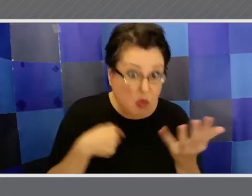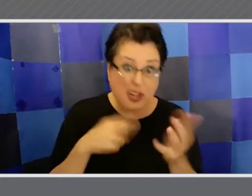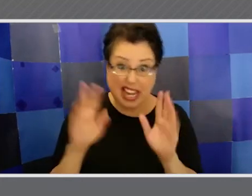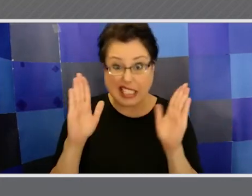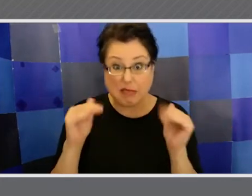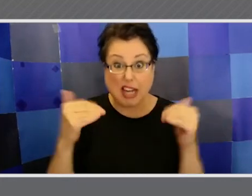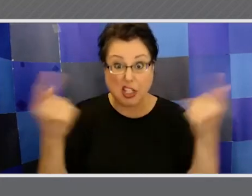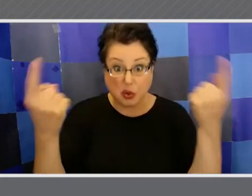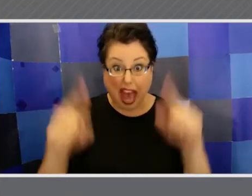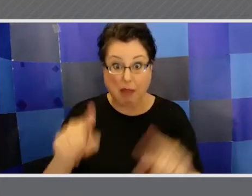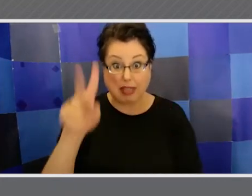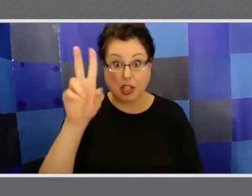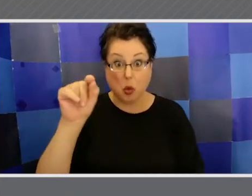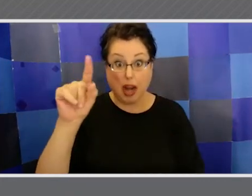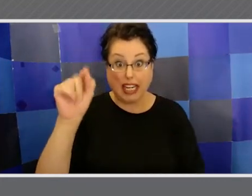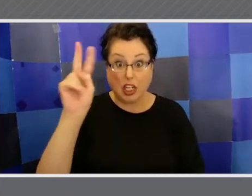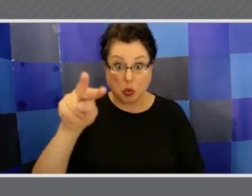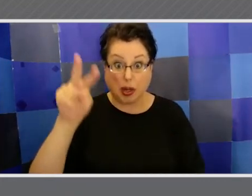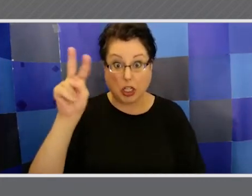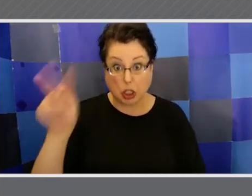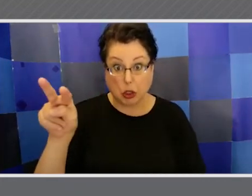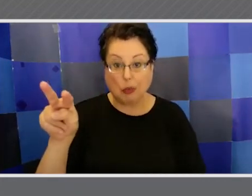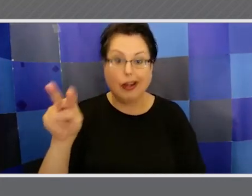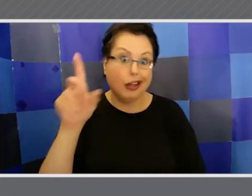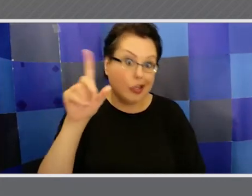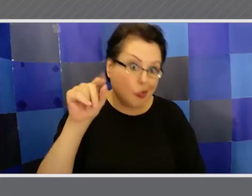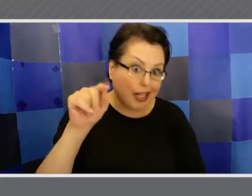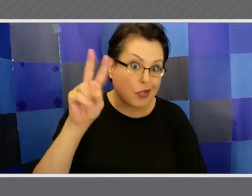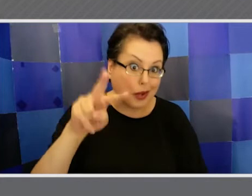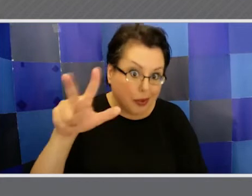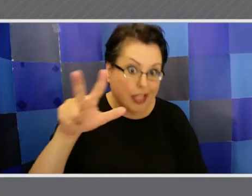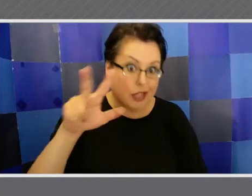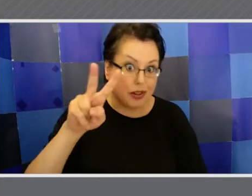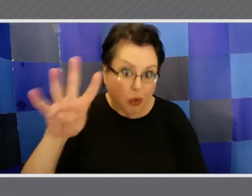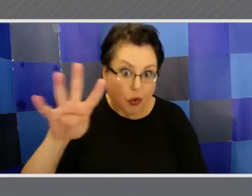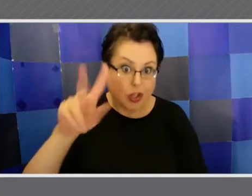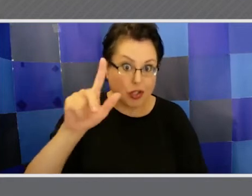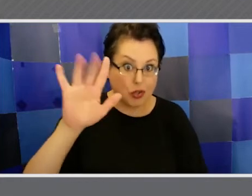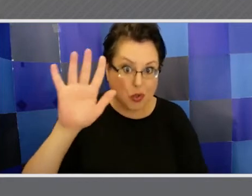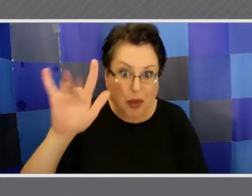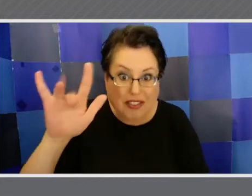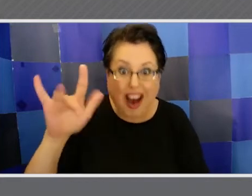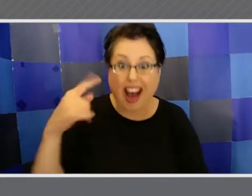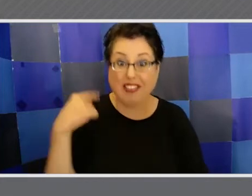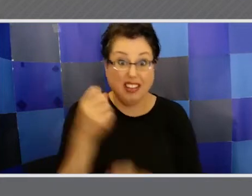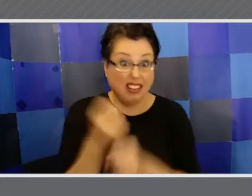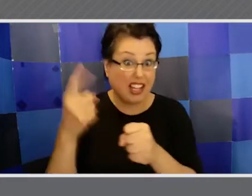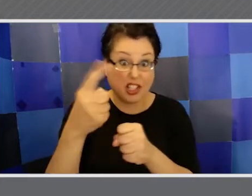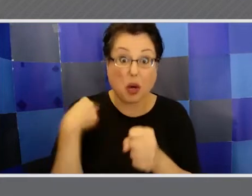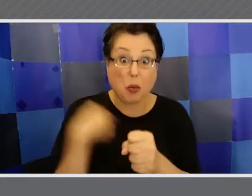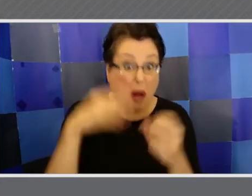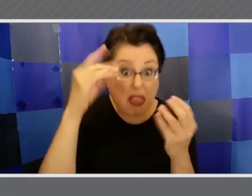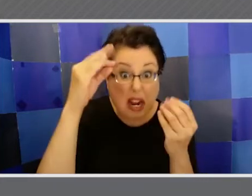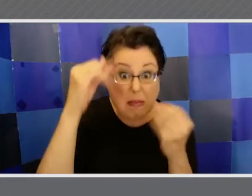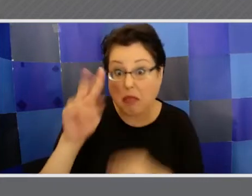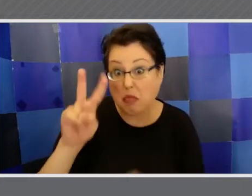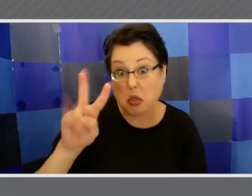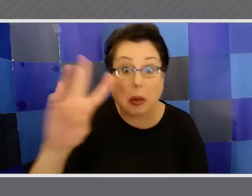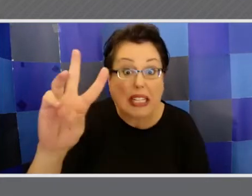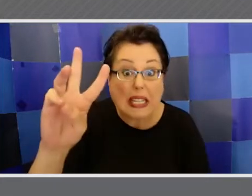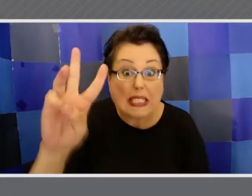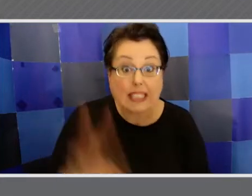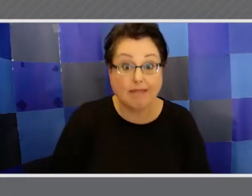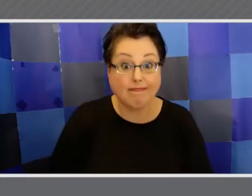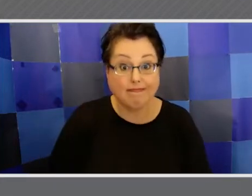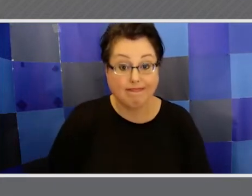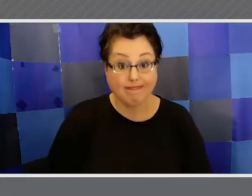in 22, and then 23, 24, 25, and next year we'll have to think about 26 as well. In August and